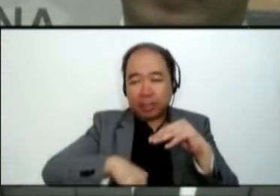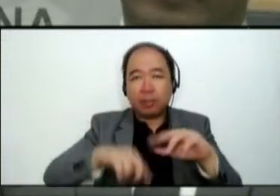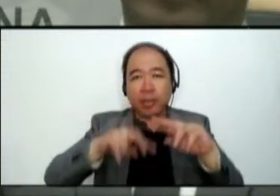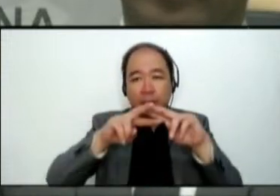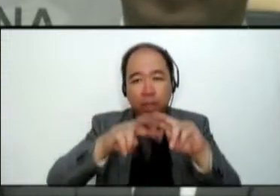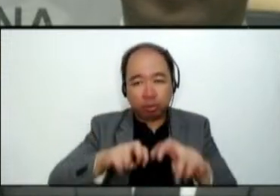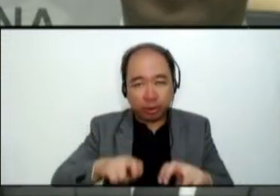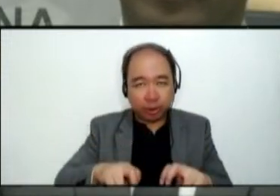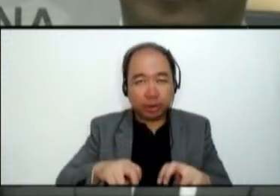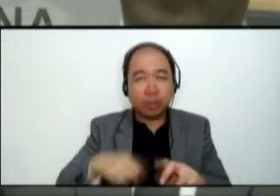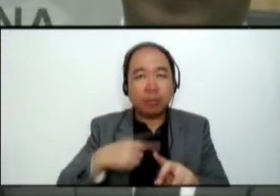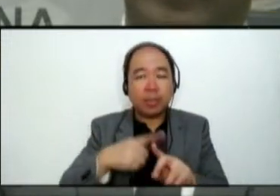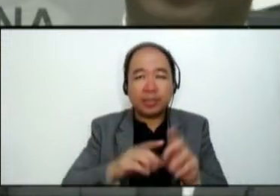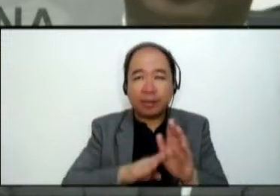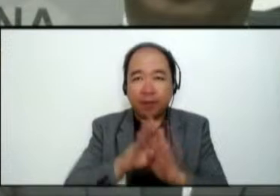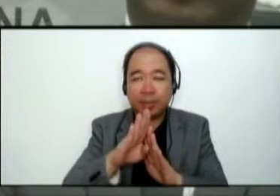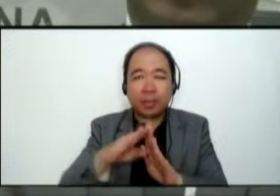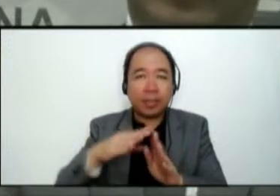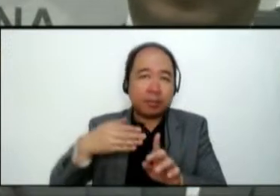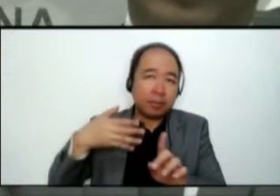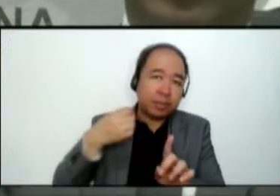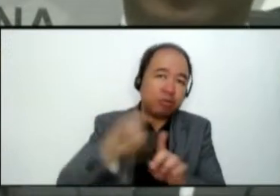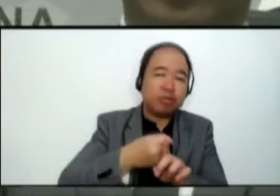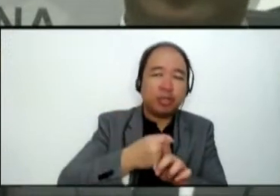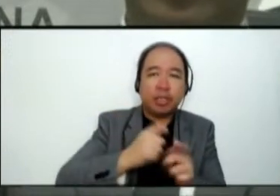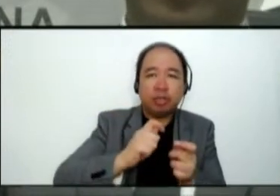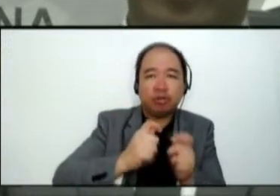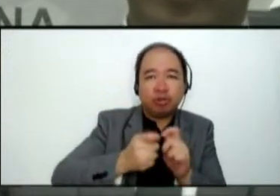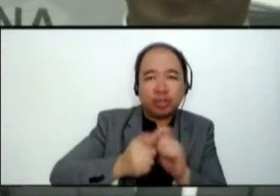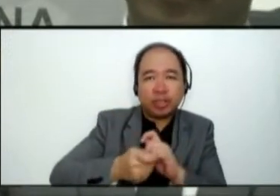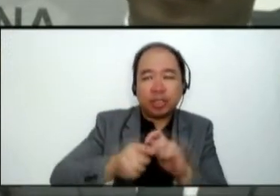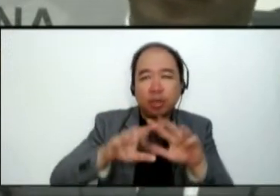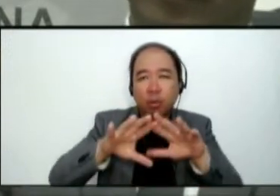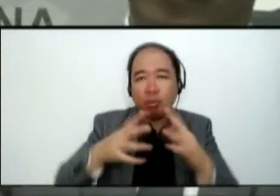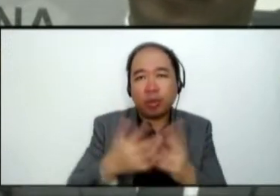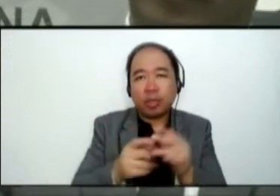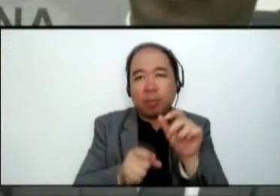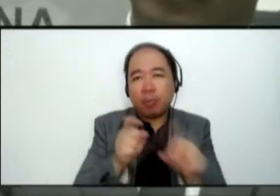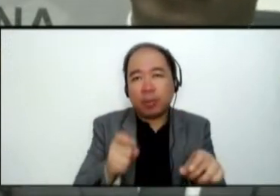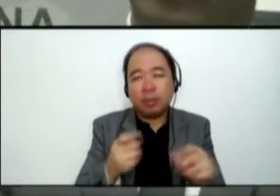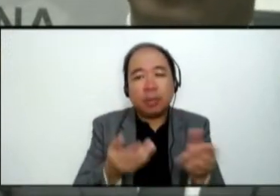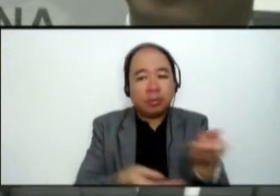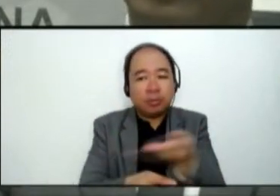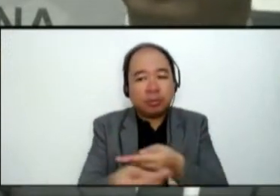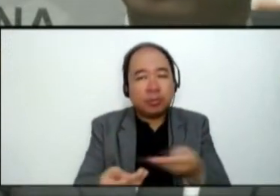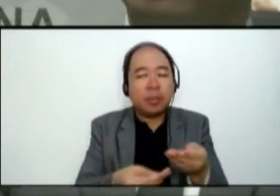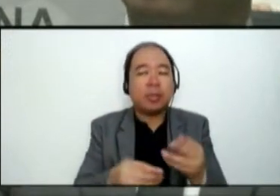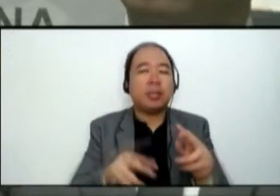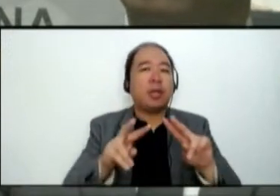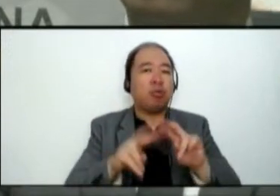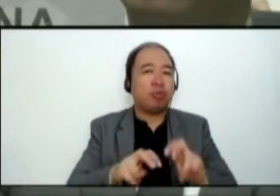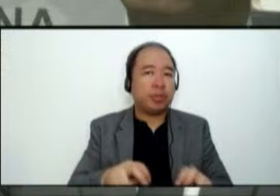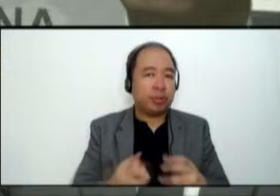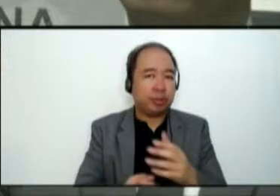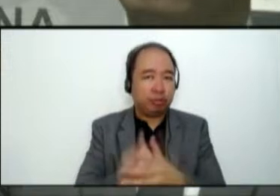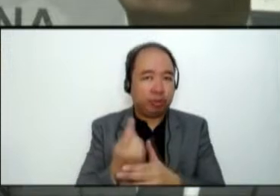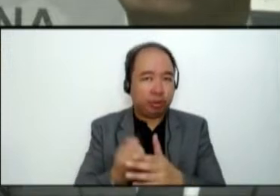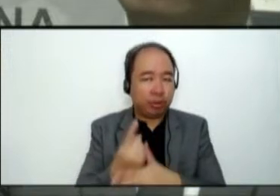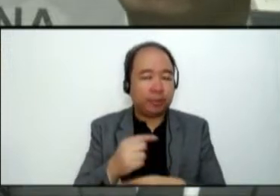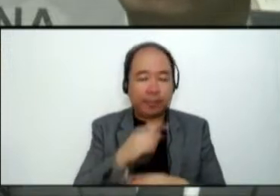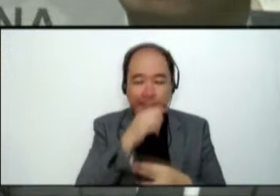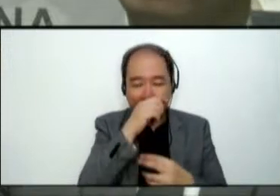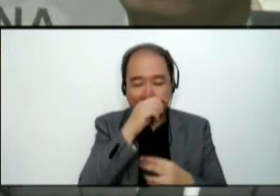the world's aging population, strengthen the sharing and exchange of research results. Second,